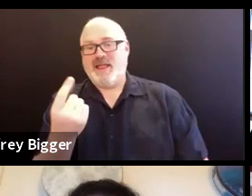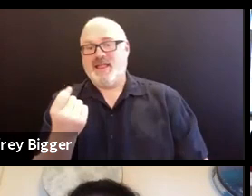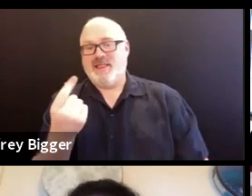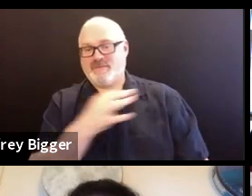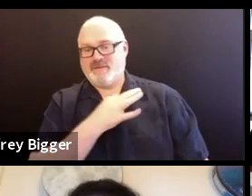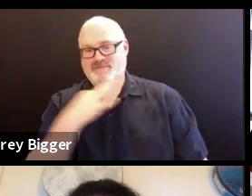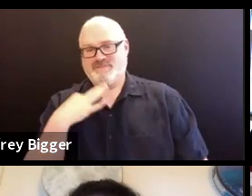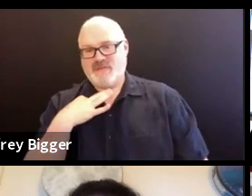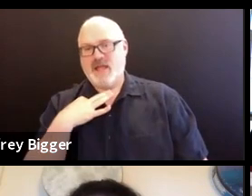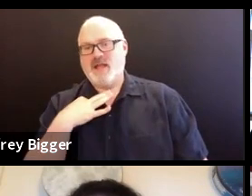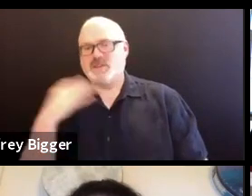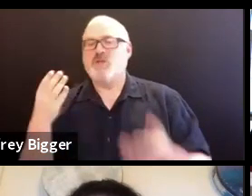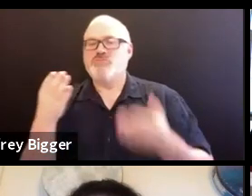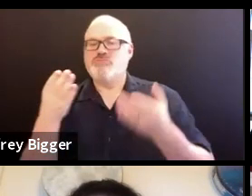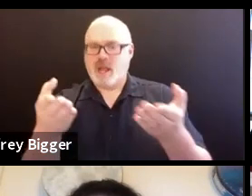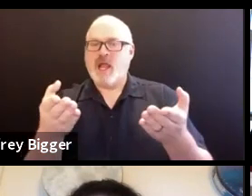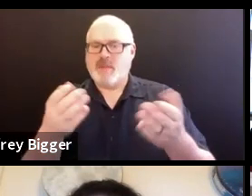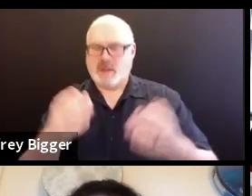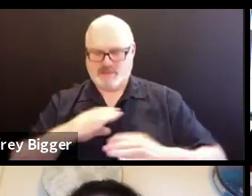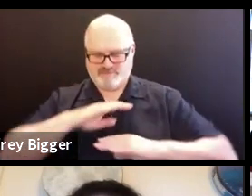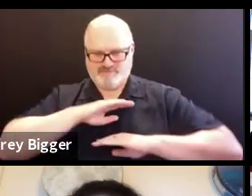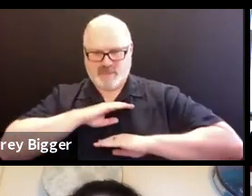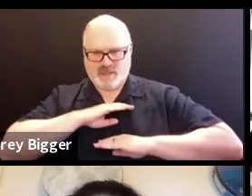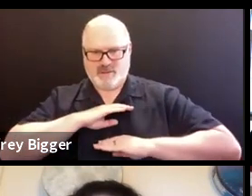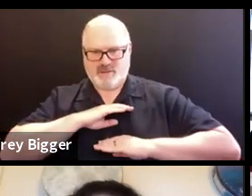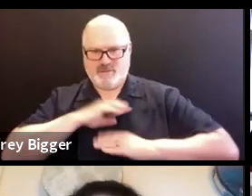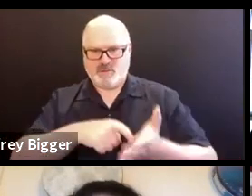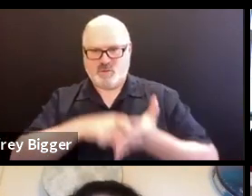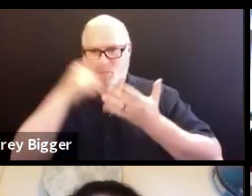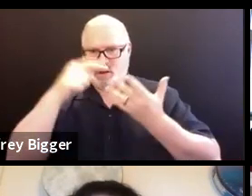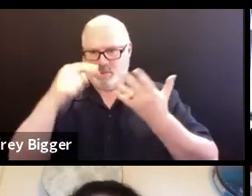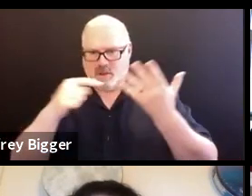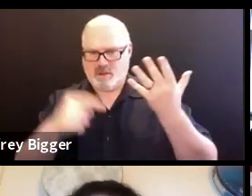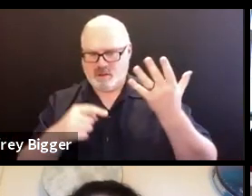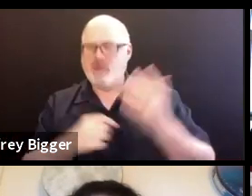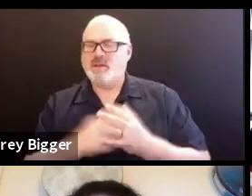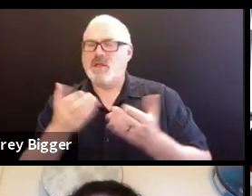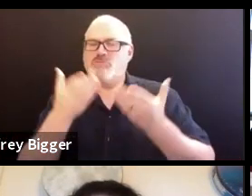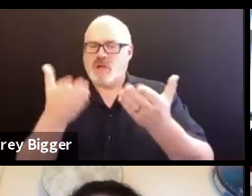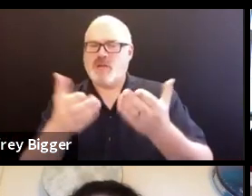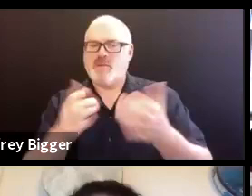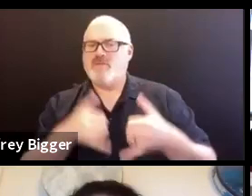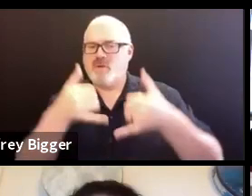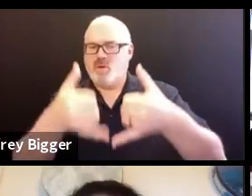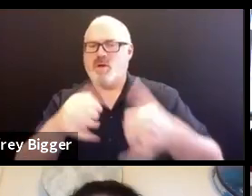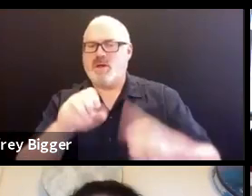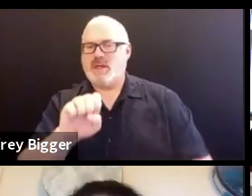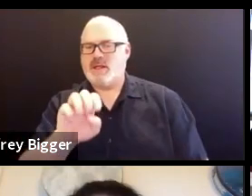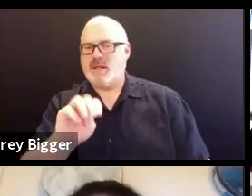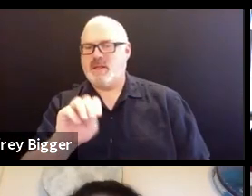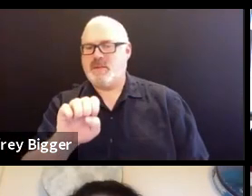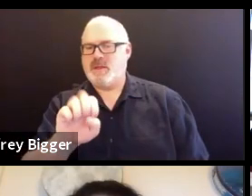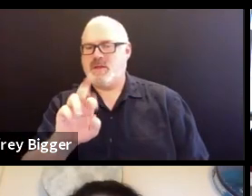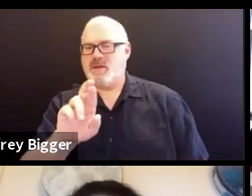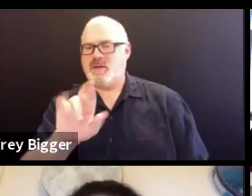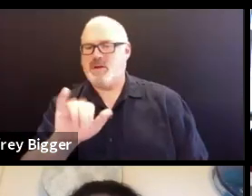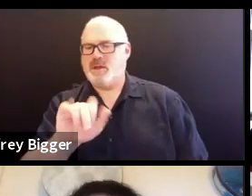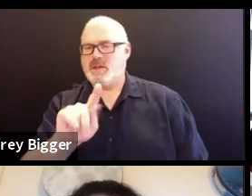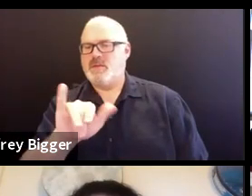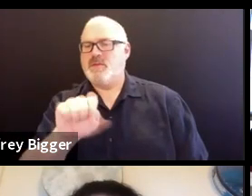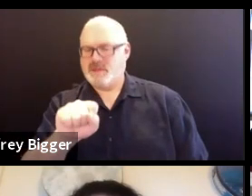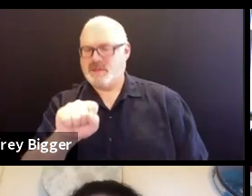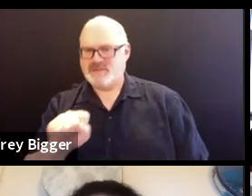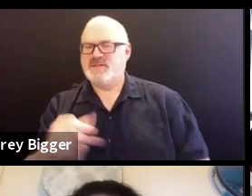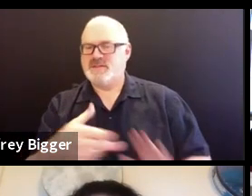faculty who are recommended, who met that criteria, who are recommended for awarding of emeritus status. And